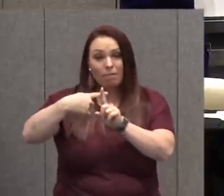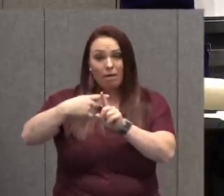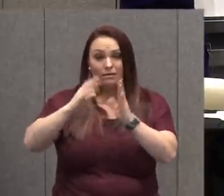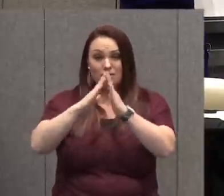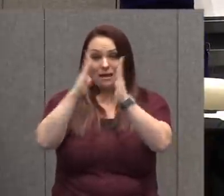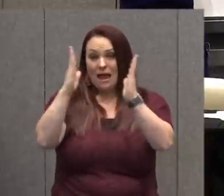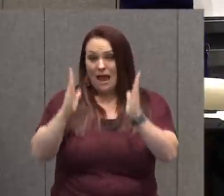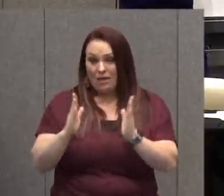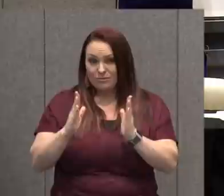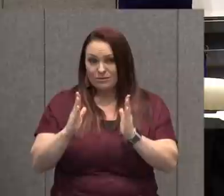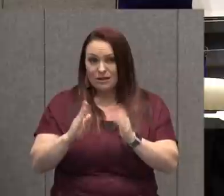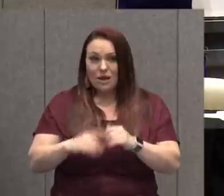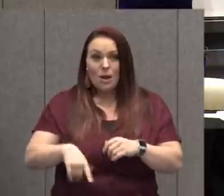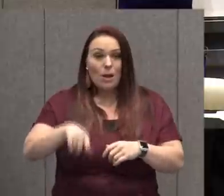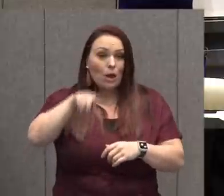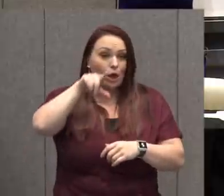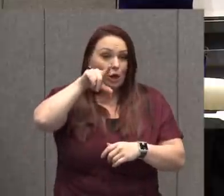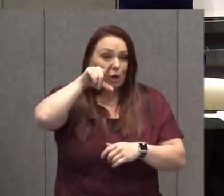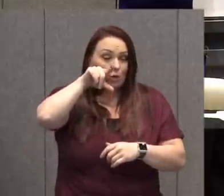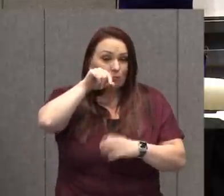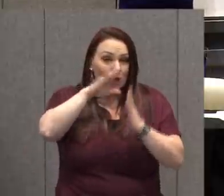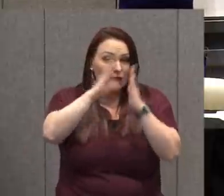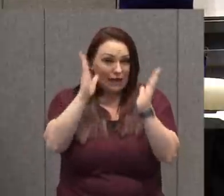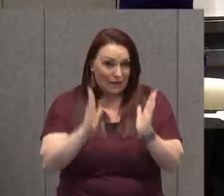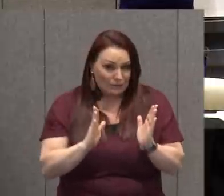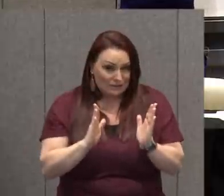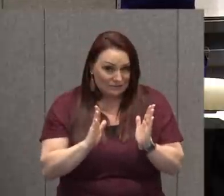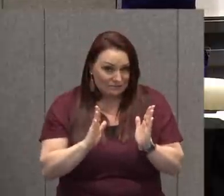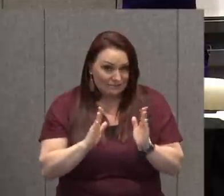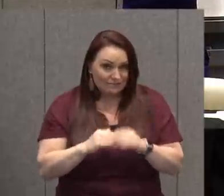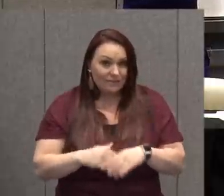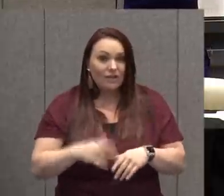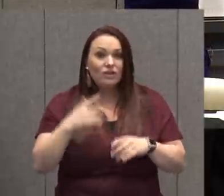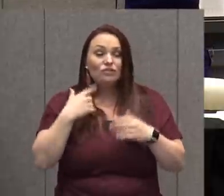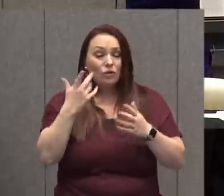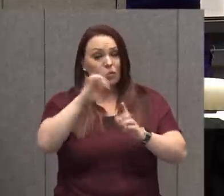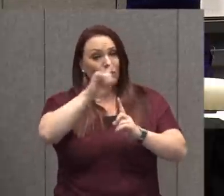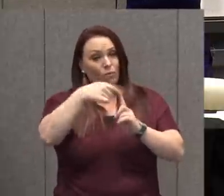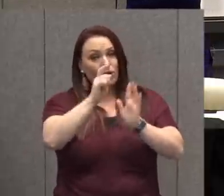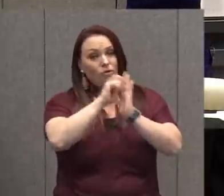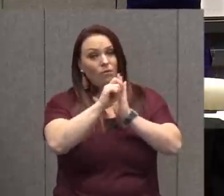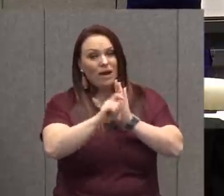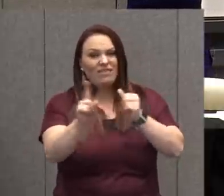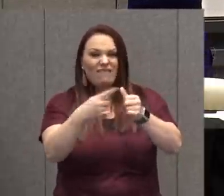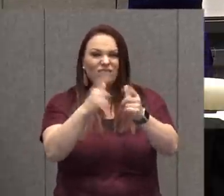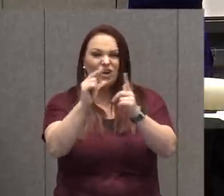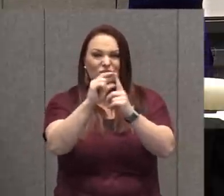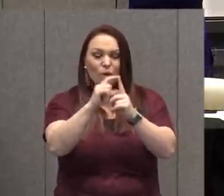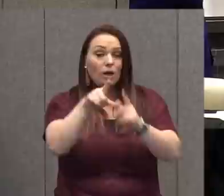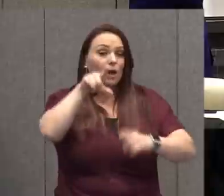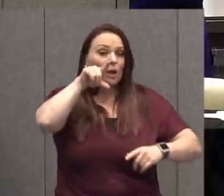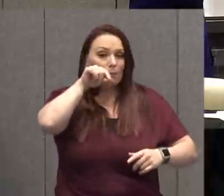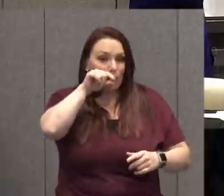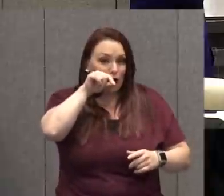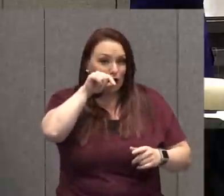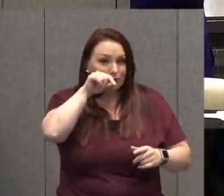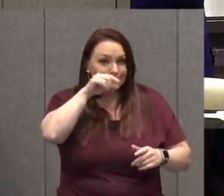so. When you're writing it, you could write the first word, bird, and then house.